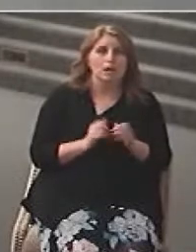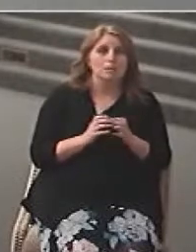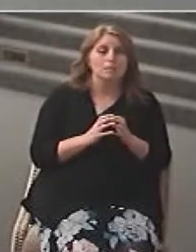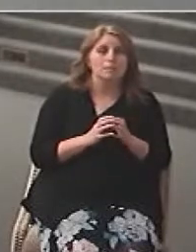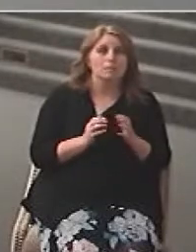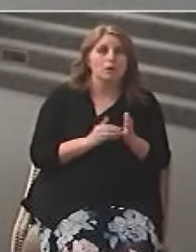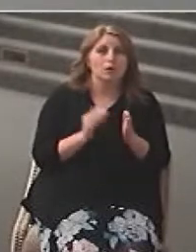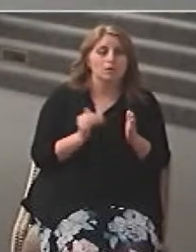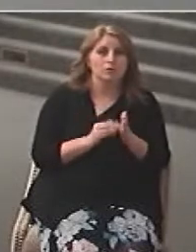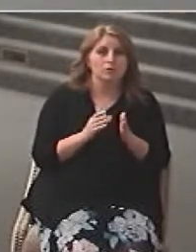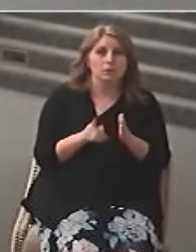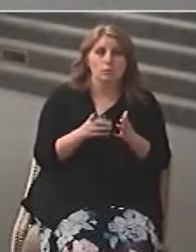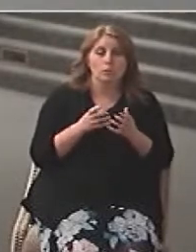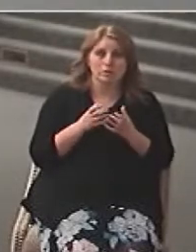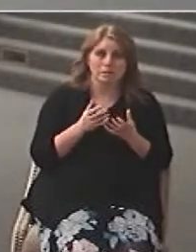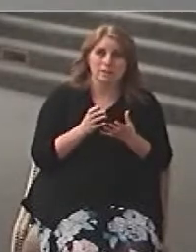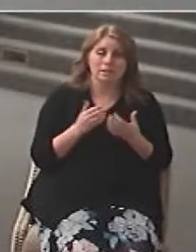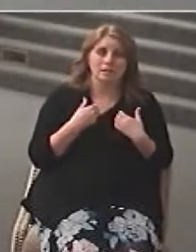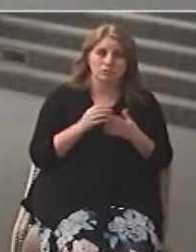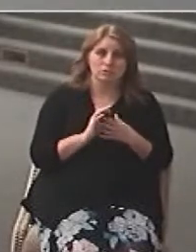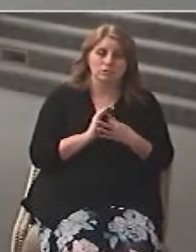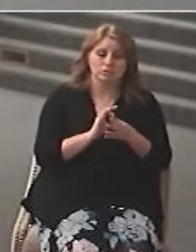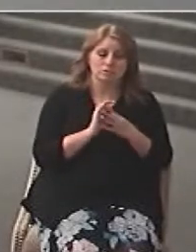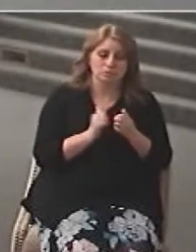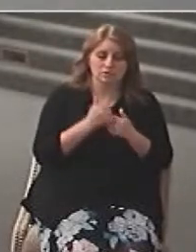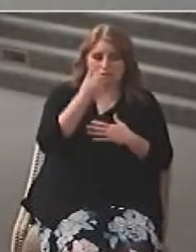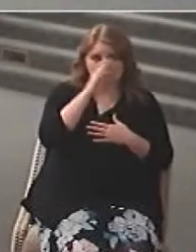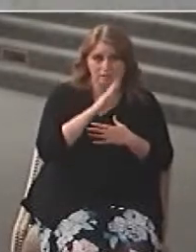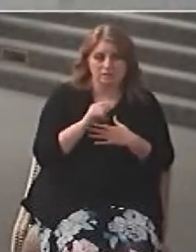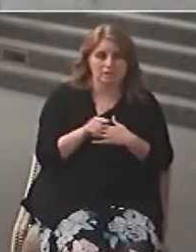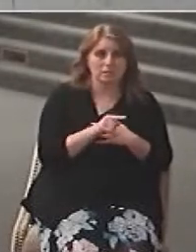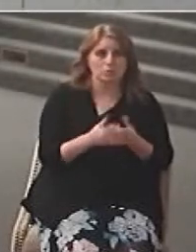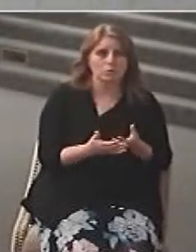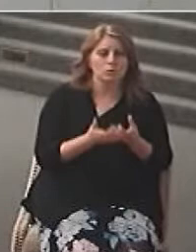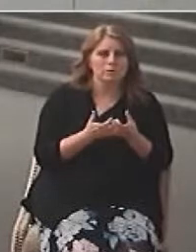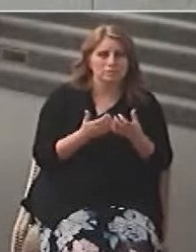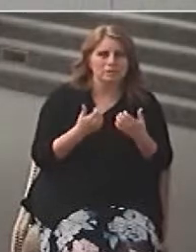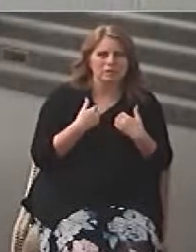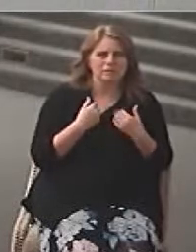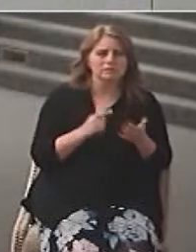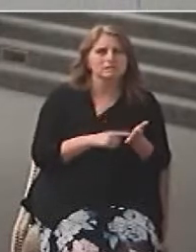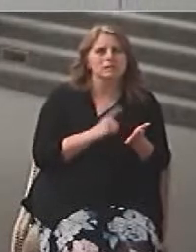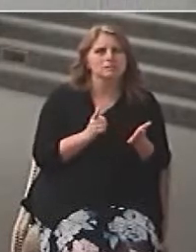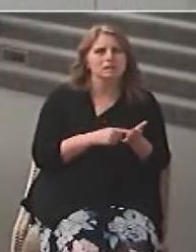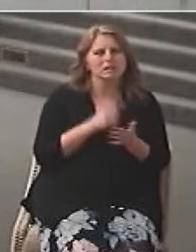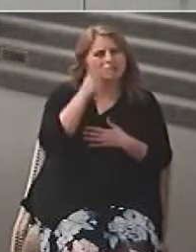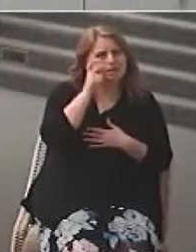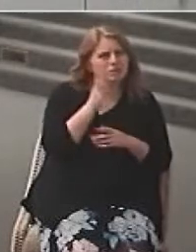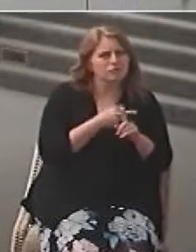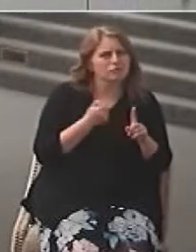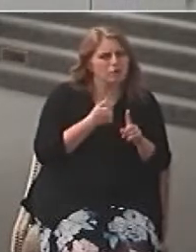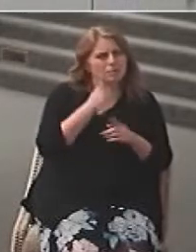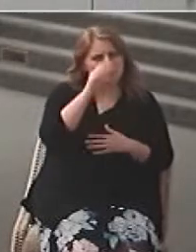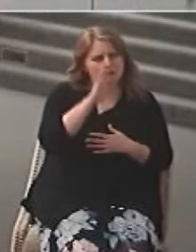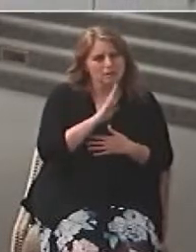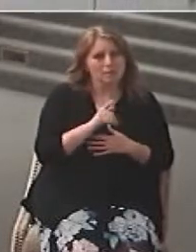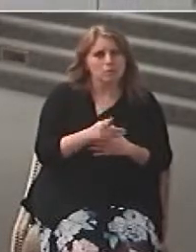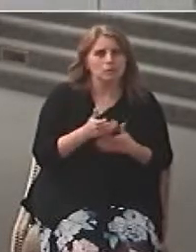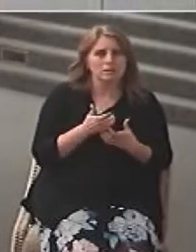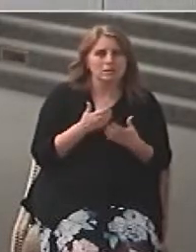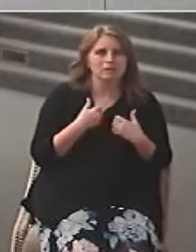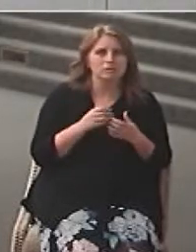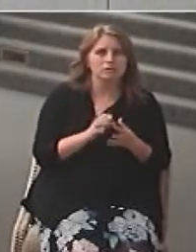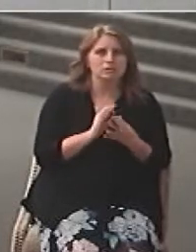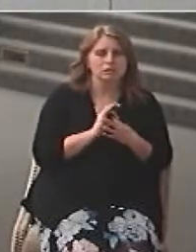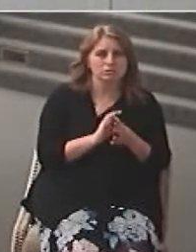a lot of times they want to have a relationship with God, and they want to have something and to hear from God. They want to have a relationship